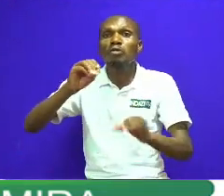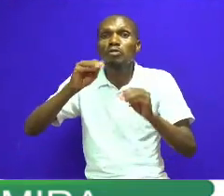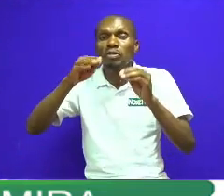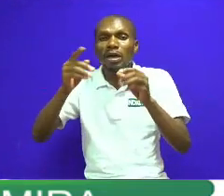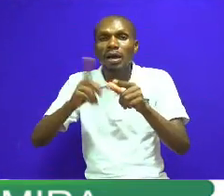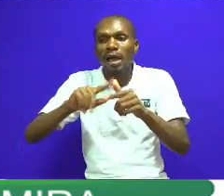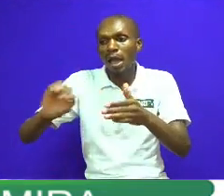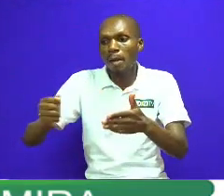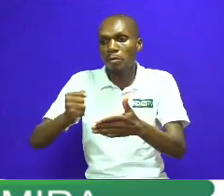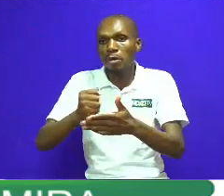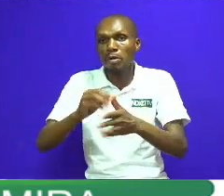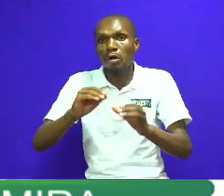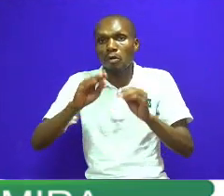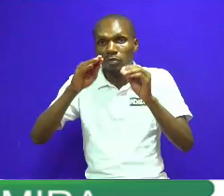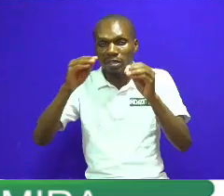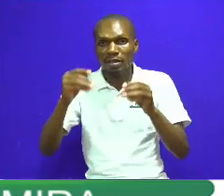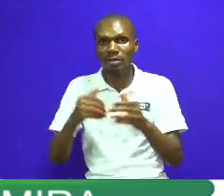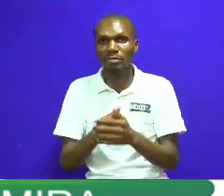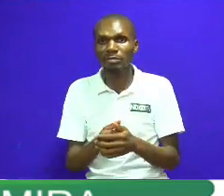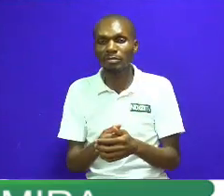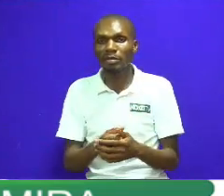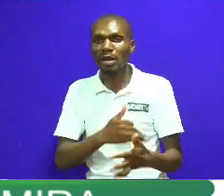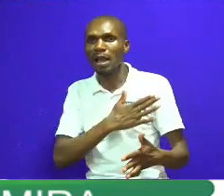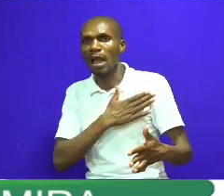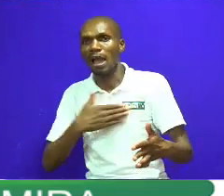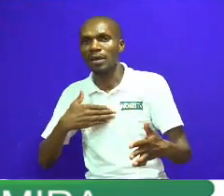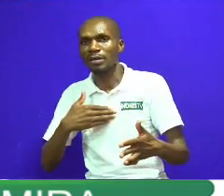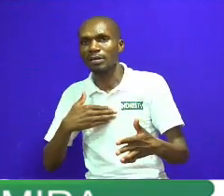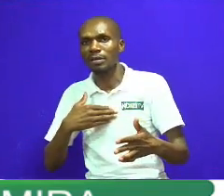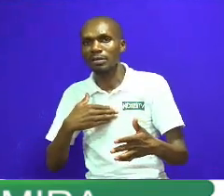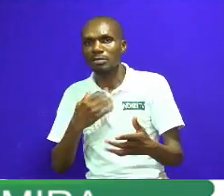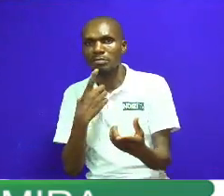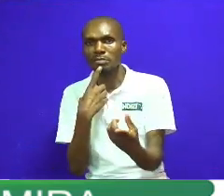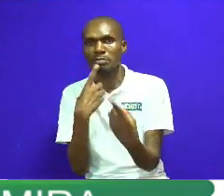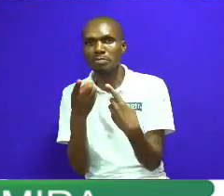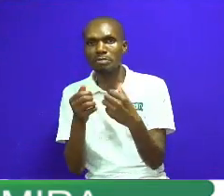recruitment, and we keep engaging with them every other day.